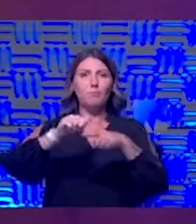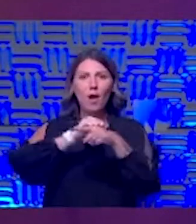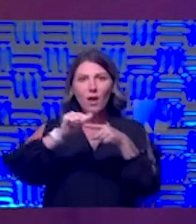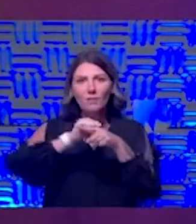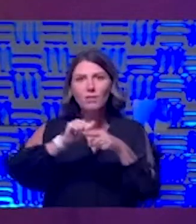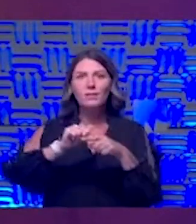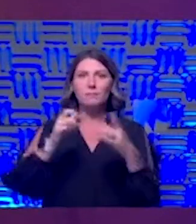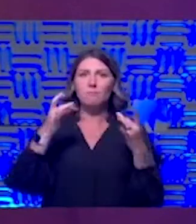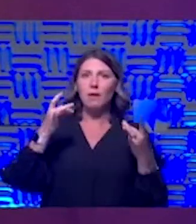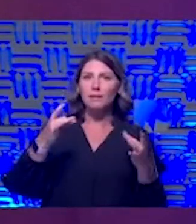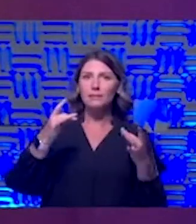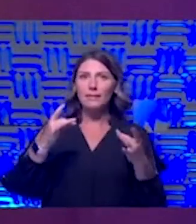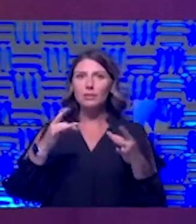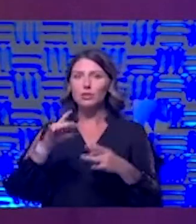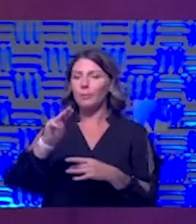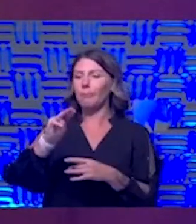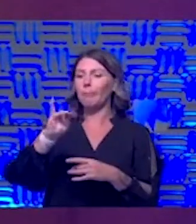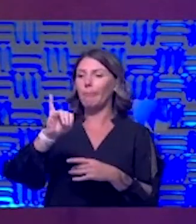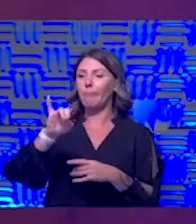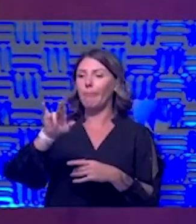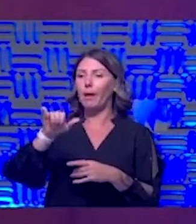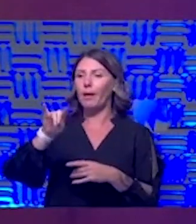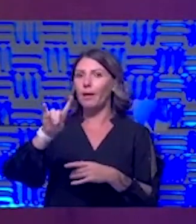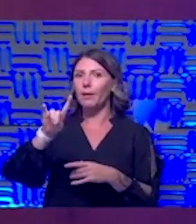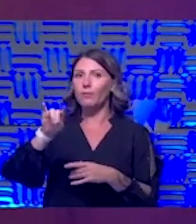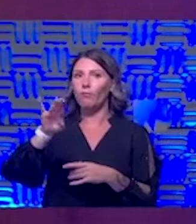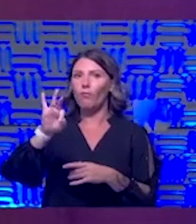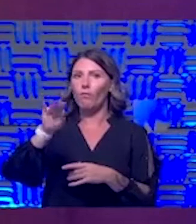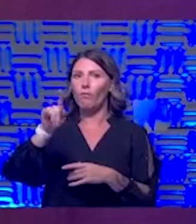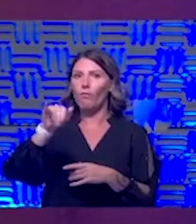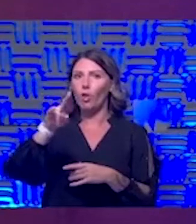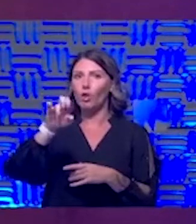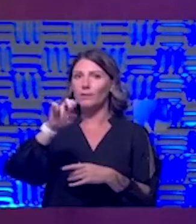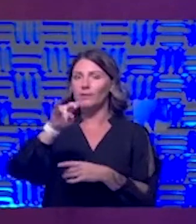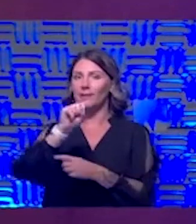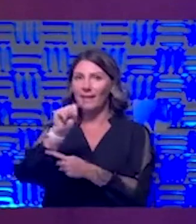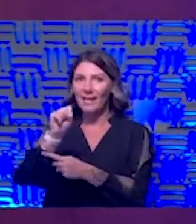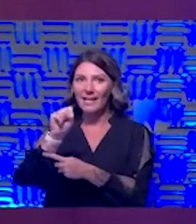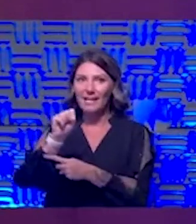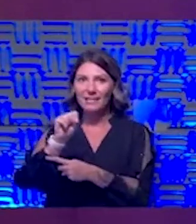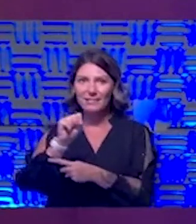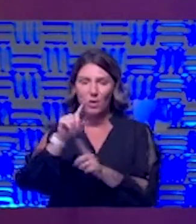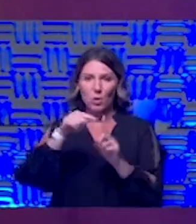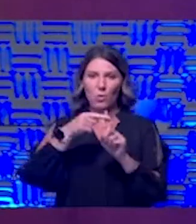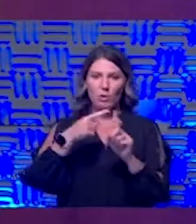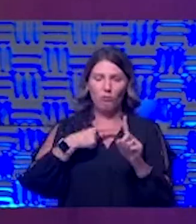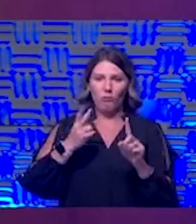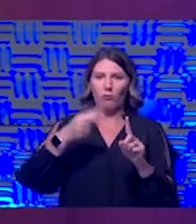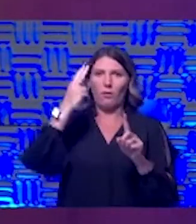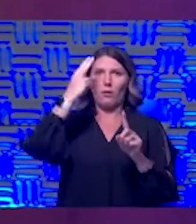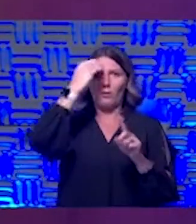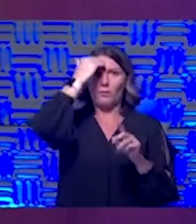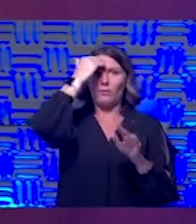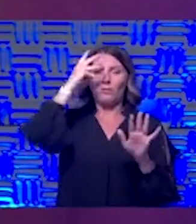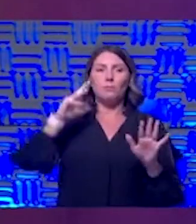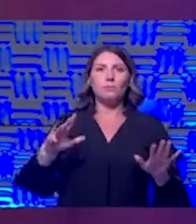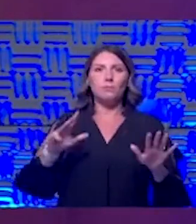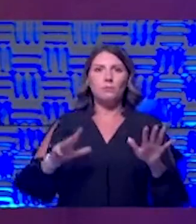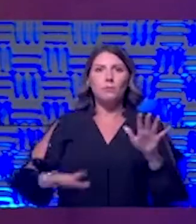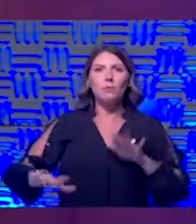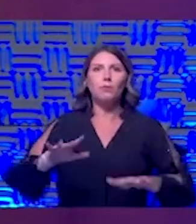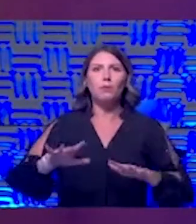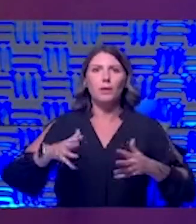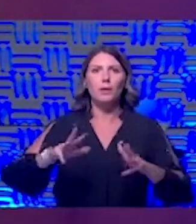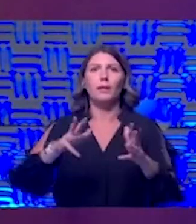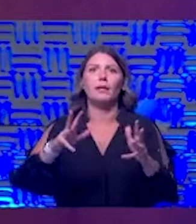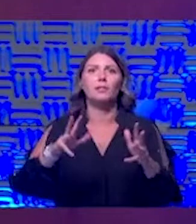can really move to turning off the hypervigilance when you are in that safe bubble, because it's not healthy to have it on all